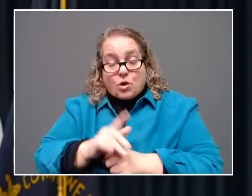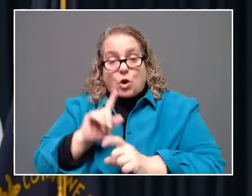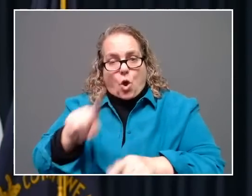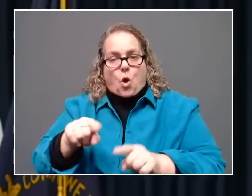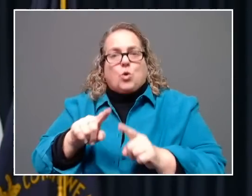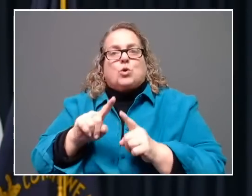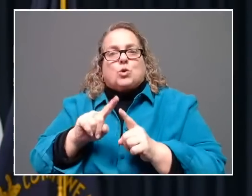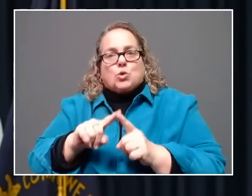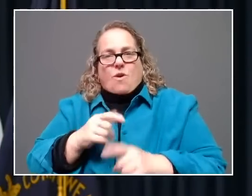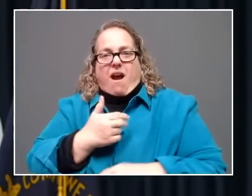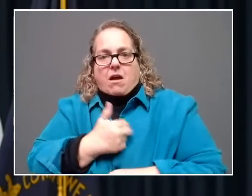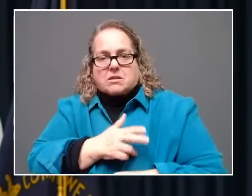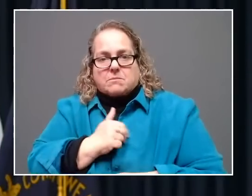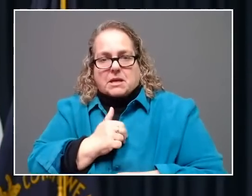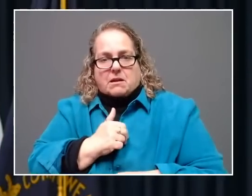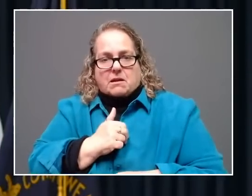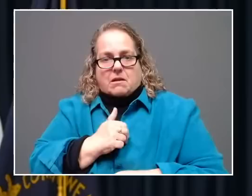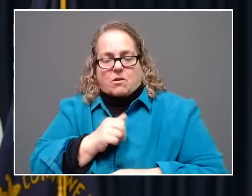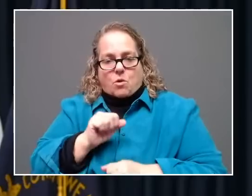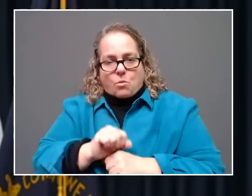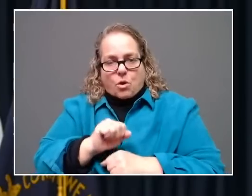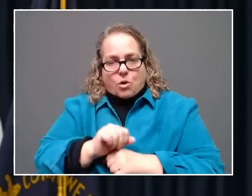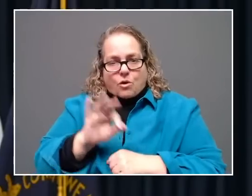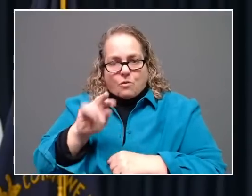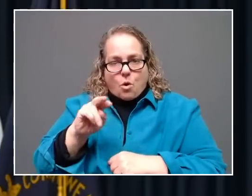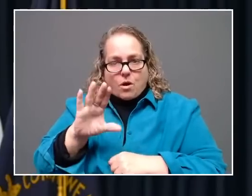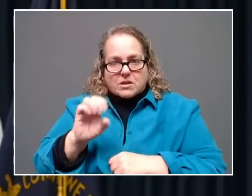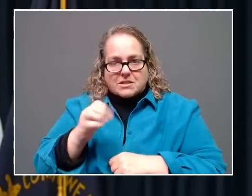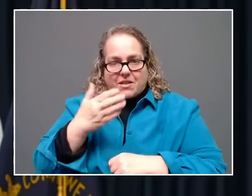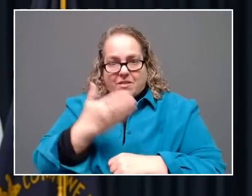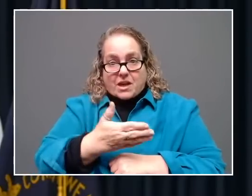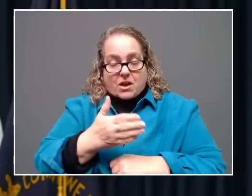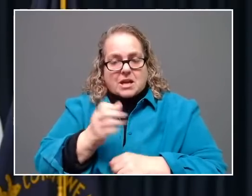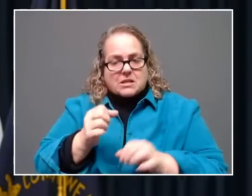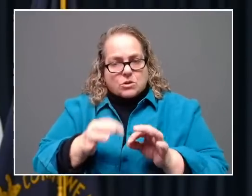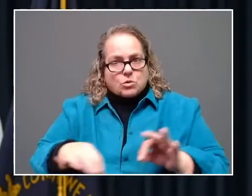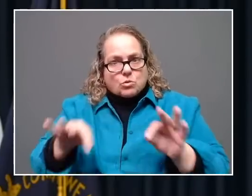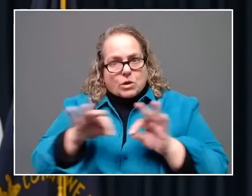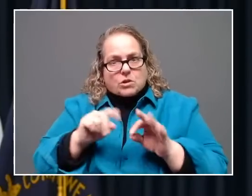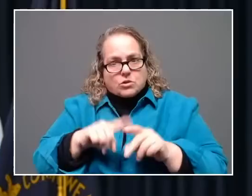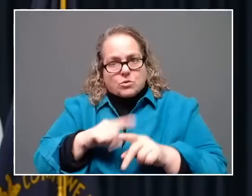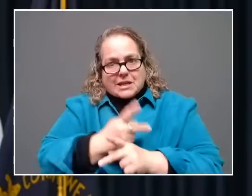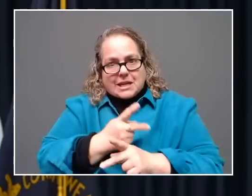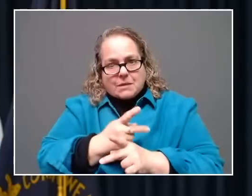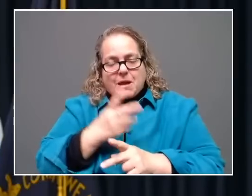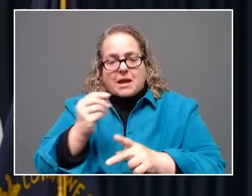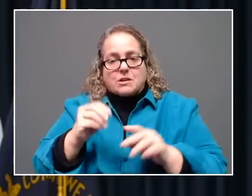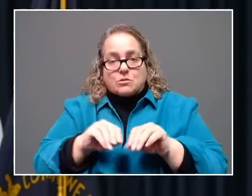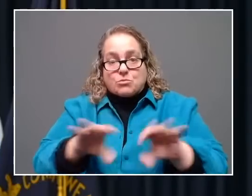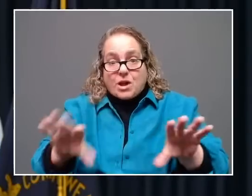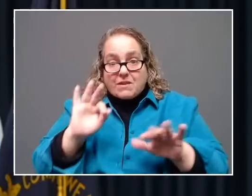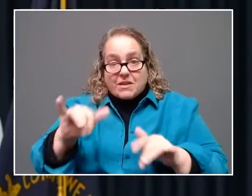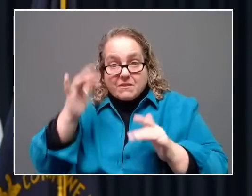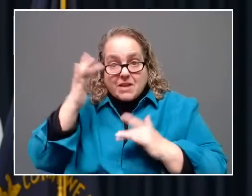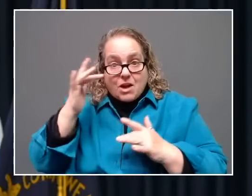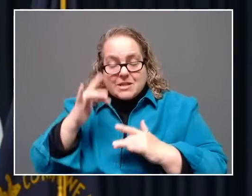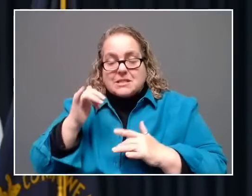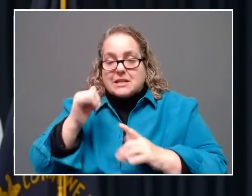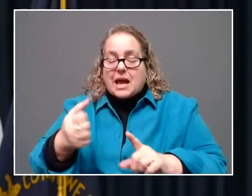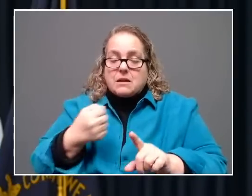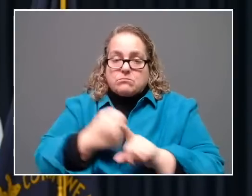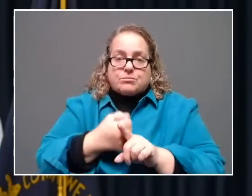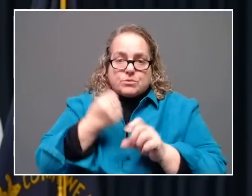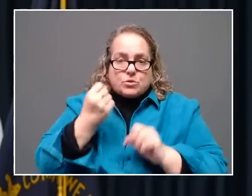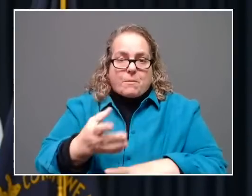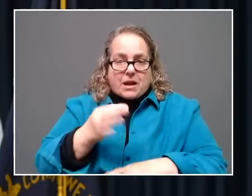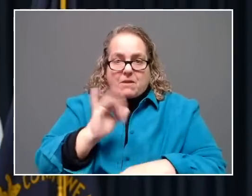hospital. The workforce is absolutely critical, and the spread of this virus can knock so many of them out that